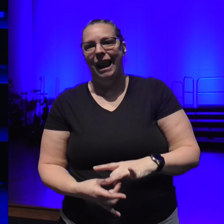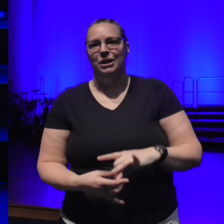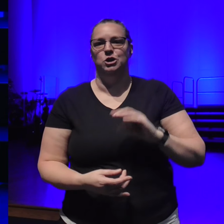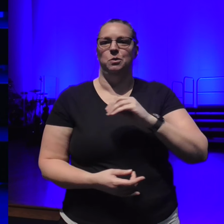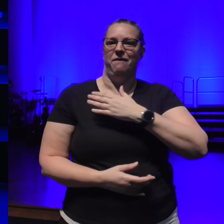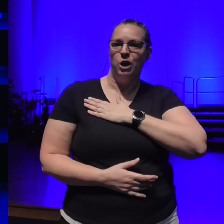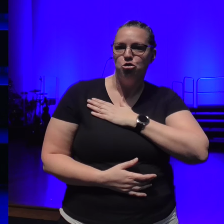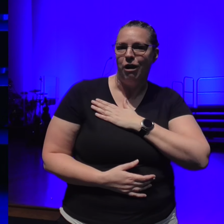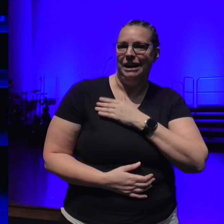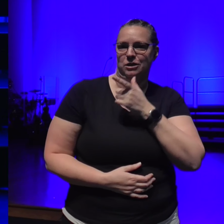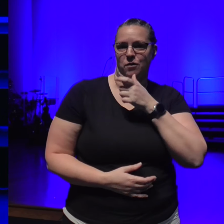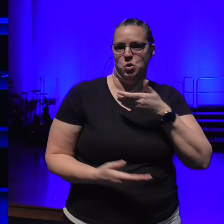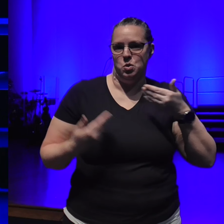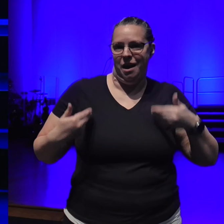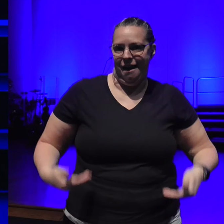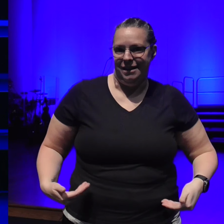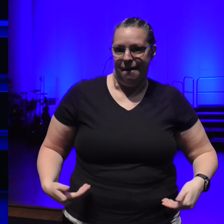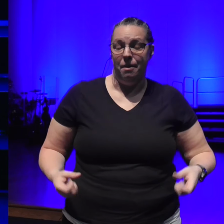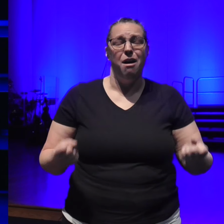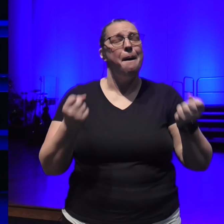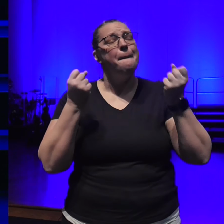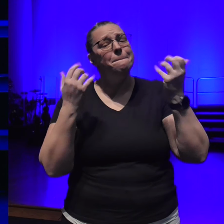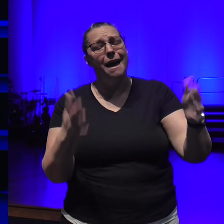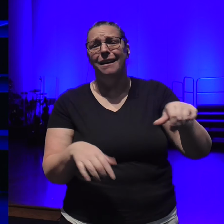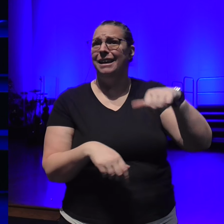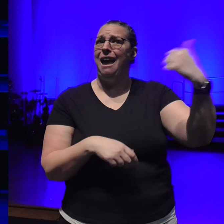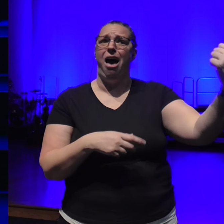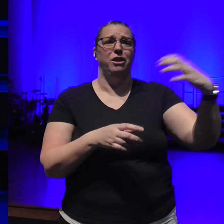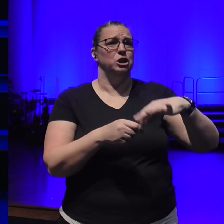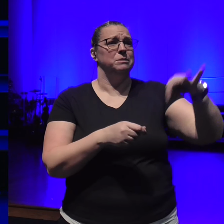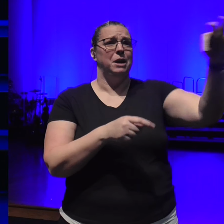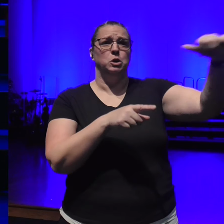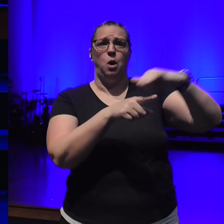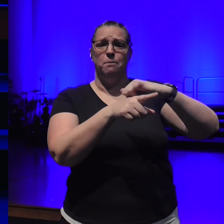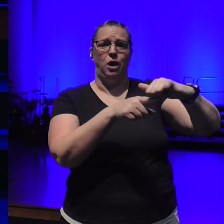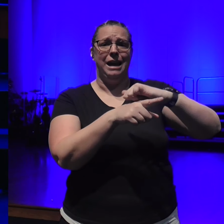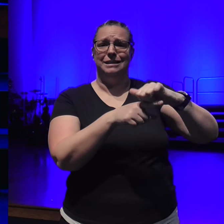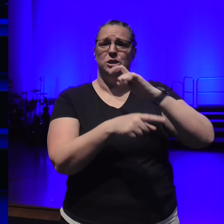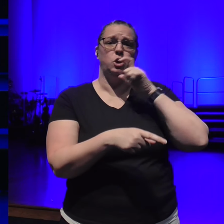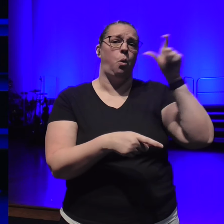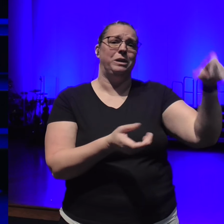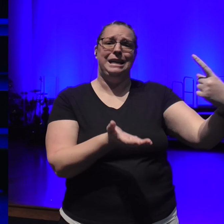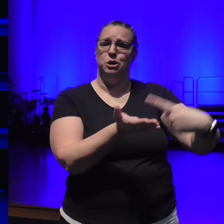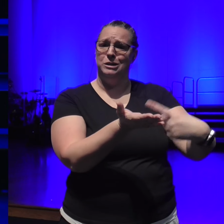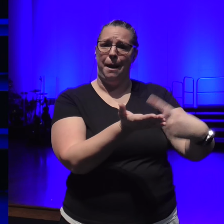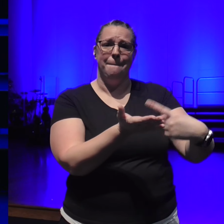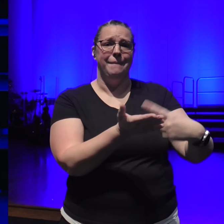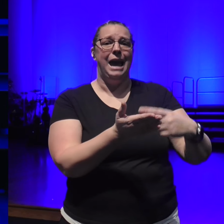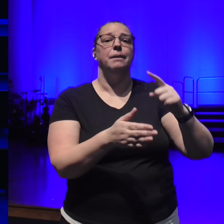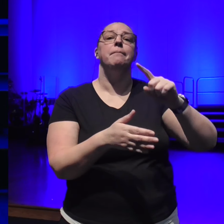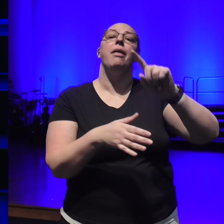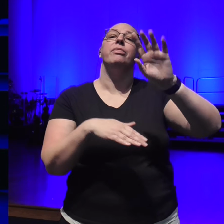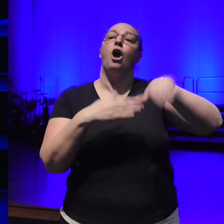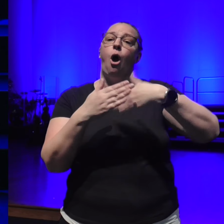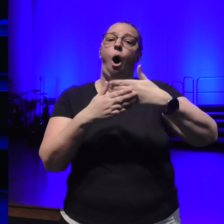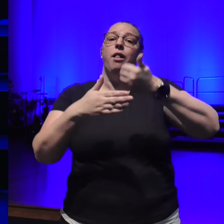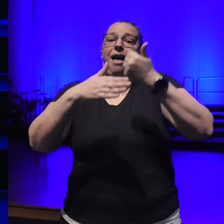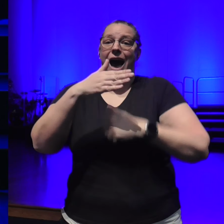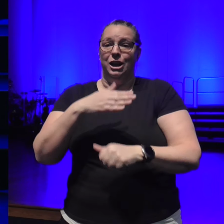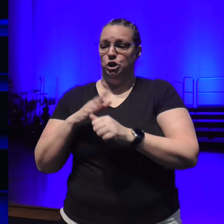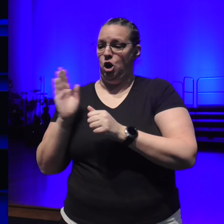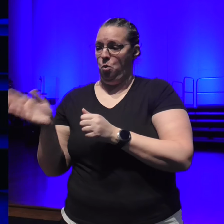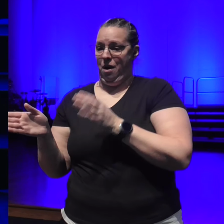you are. There are so many other spiritual practices out there. I don't mean to get into a debate with everybody, but for me, they all fall under these three